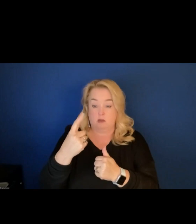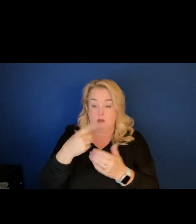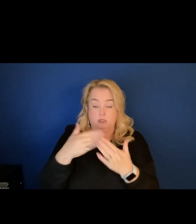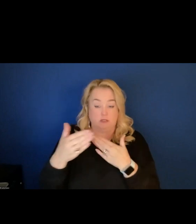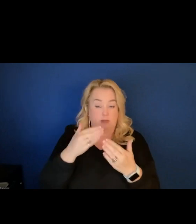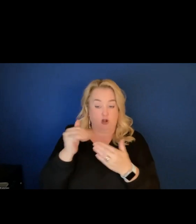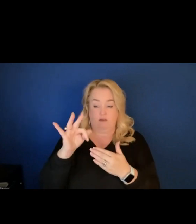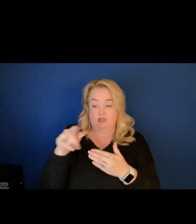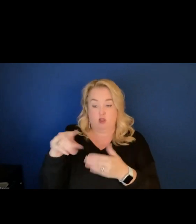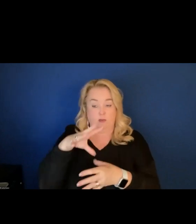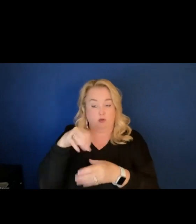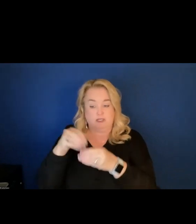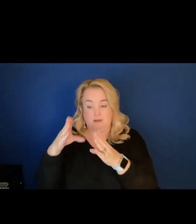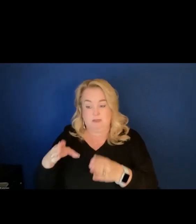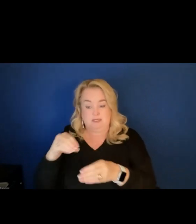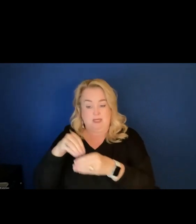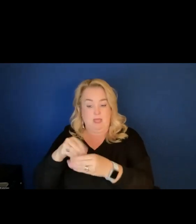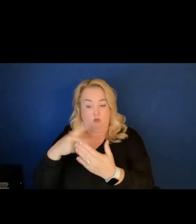in our program or not.